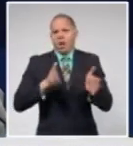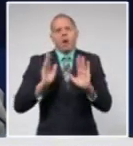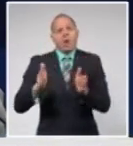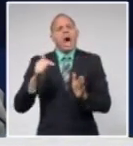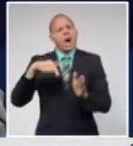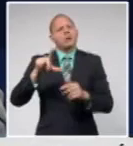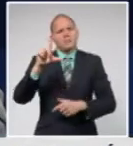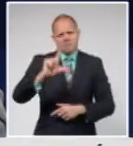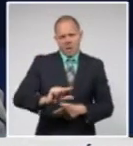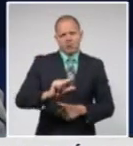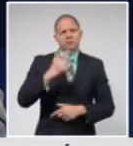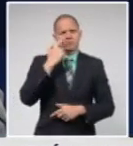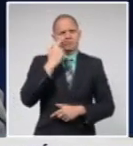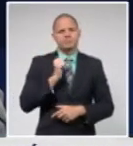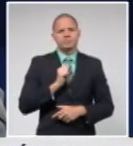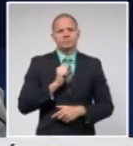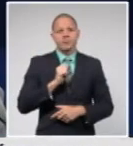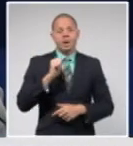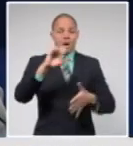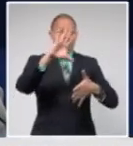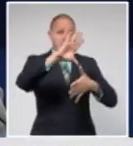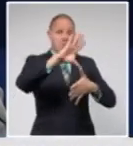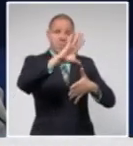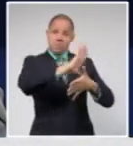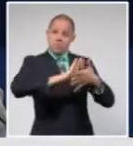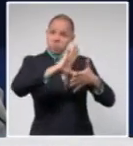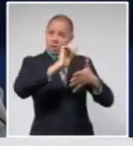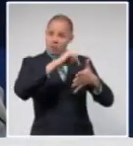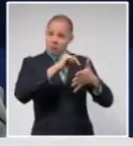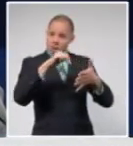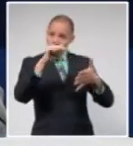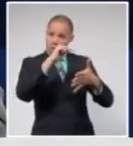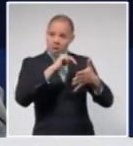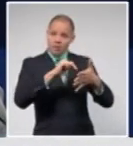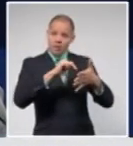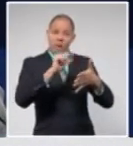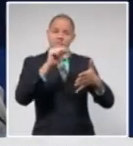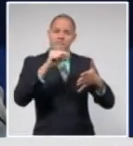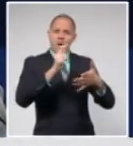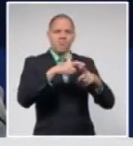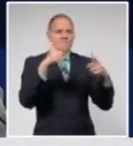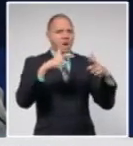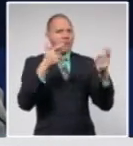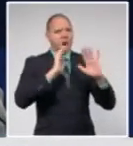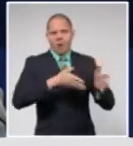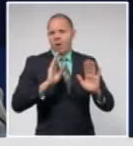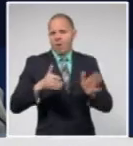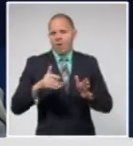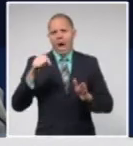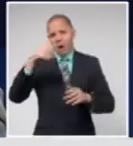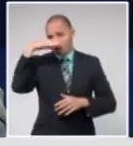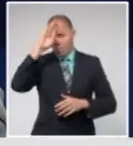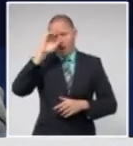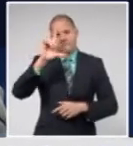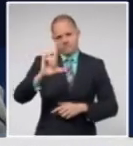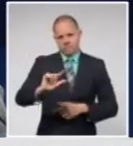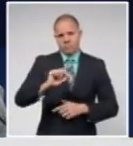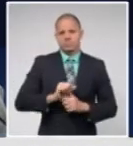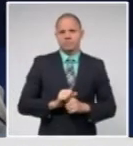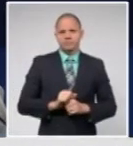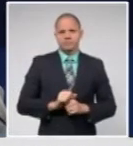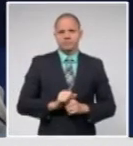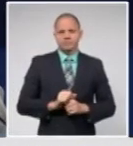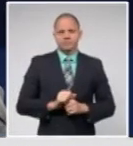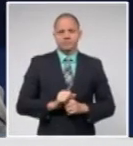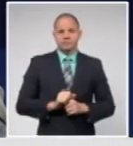hospital, what represents a positive indicator. 47 are from Havana, 5 from Pinar del Rio, 4